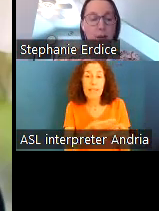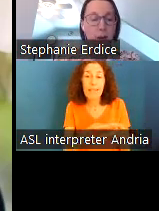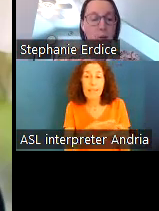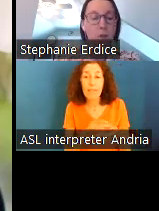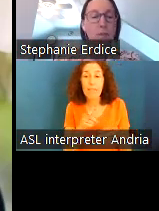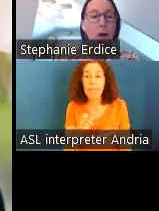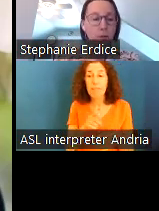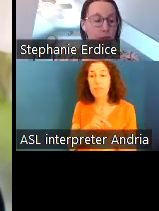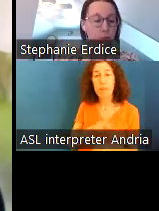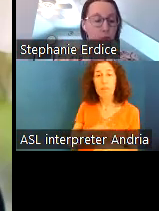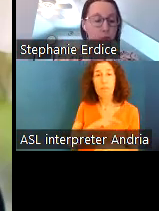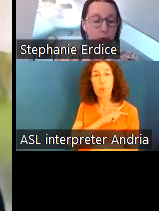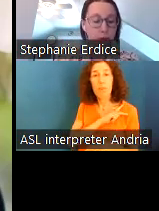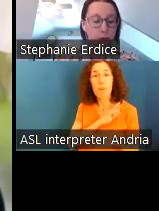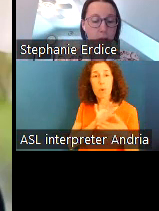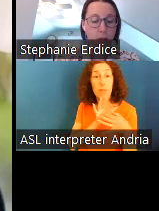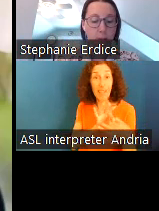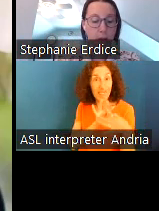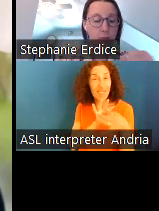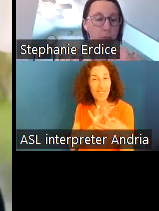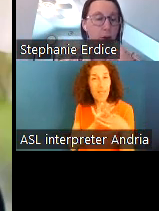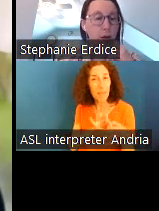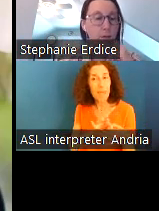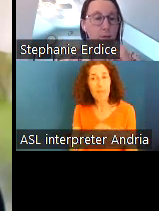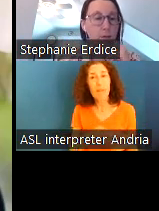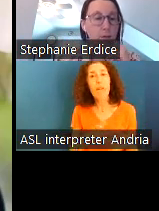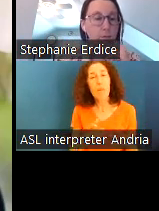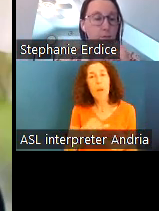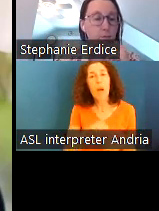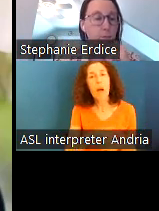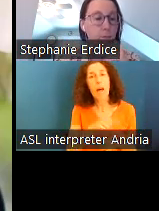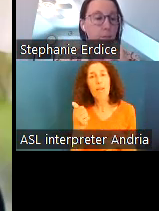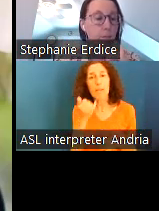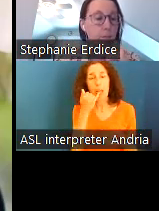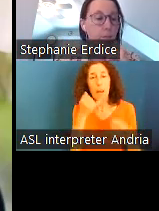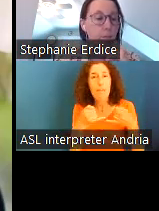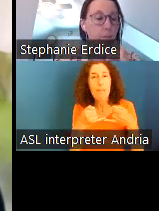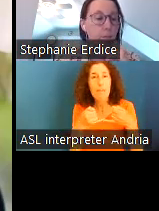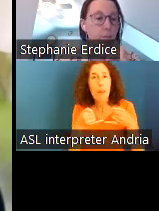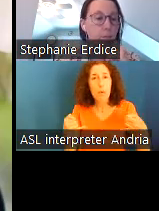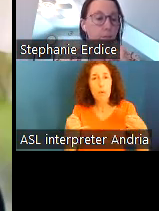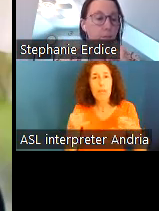in the chat. What are some other things we build boundaries around?